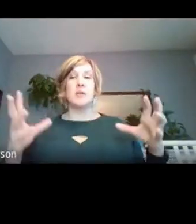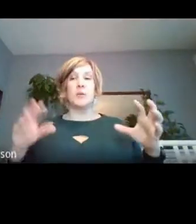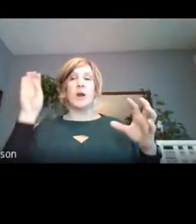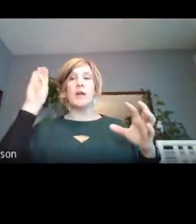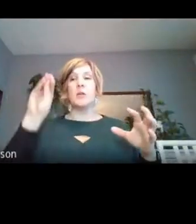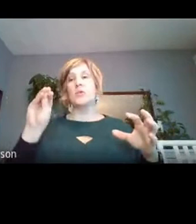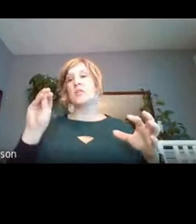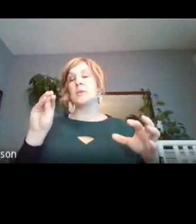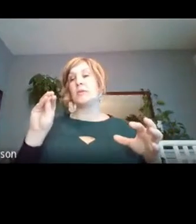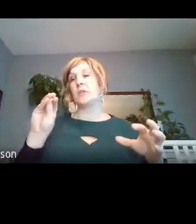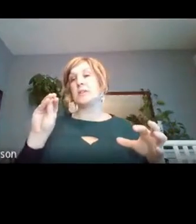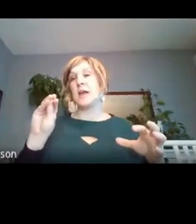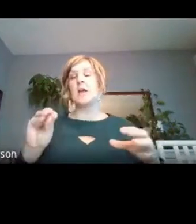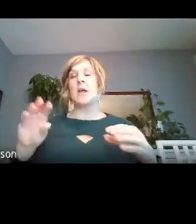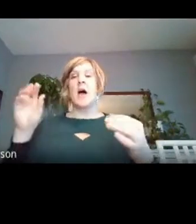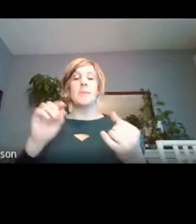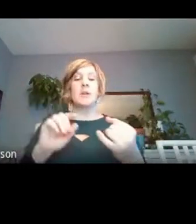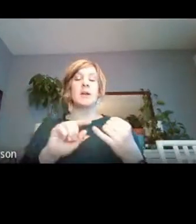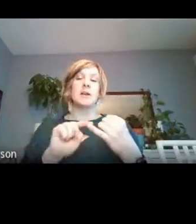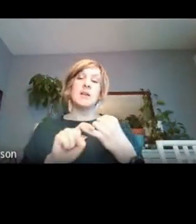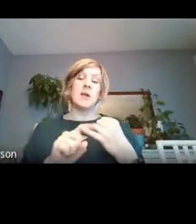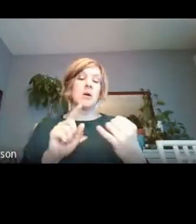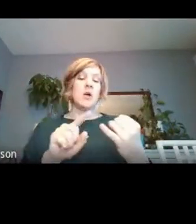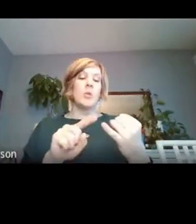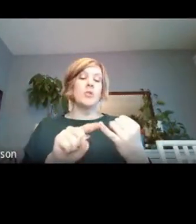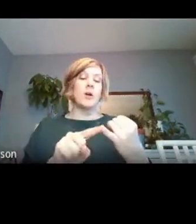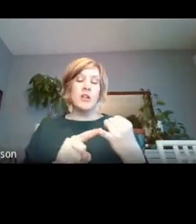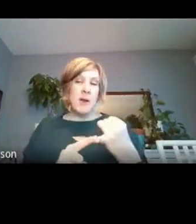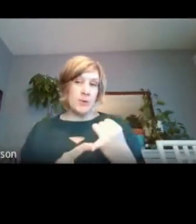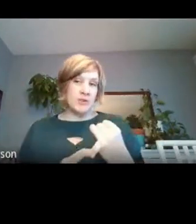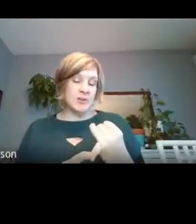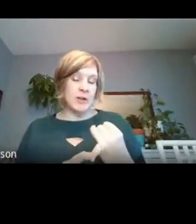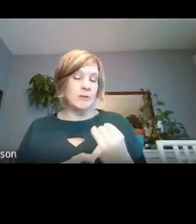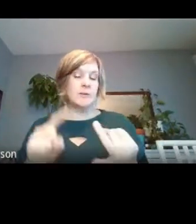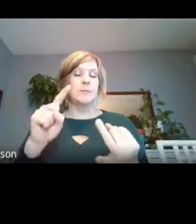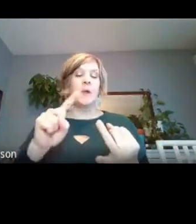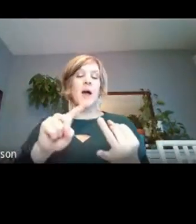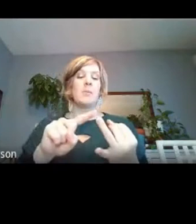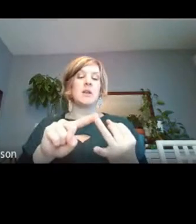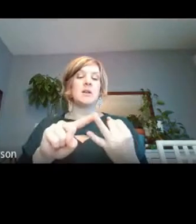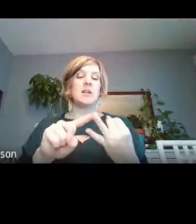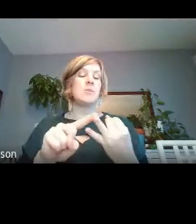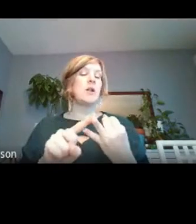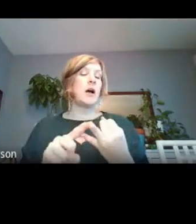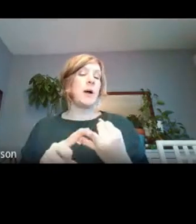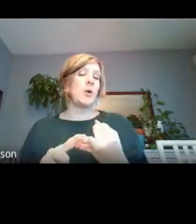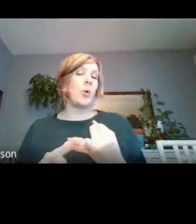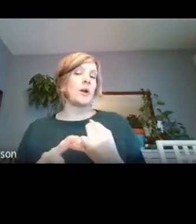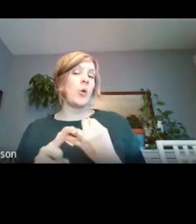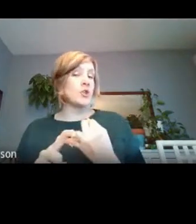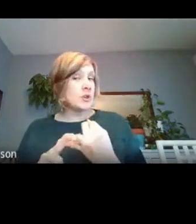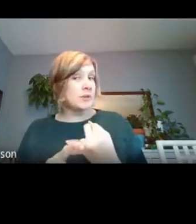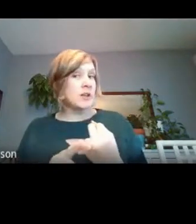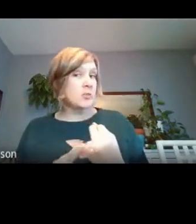this meet when i close this meet for the day i'm going to get an email with not only my participants i'm going to get an email about